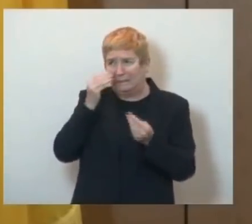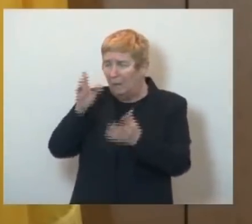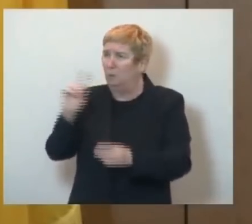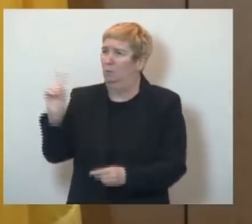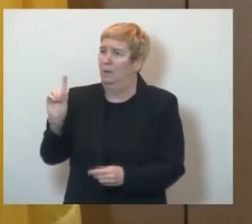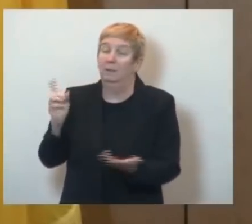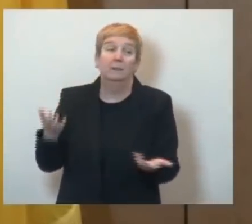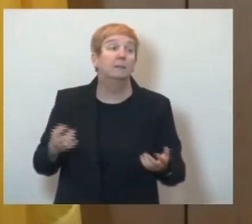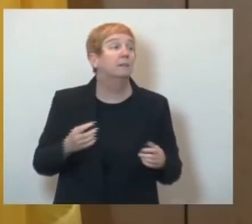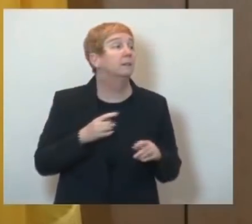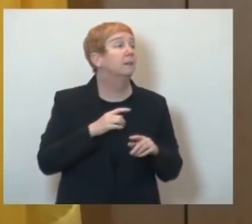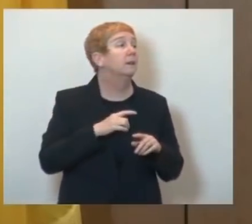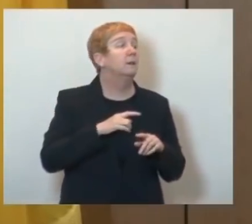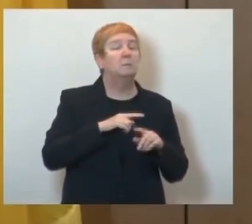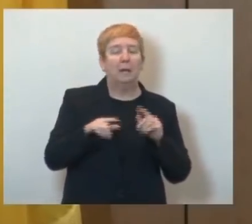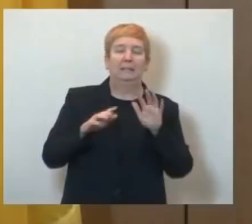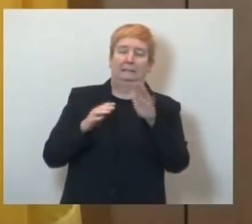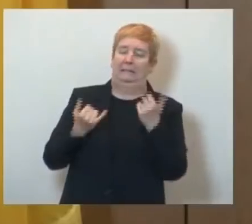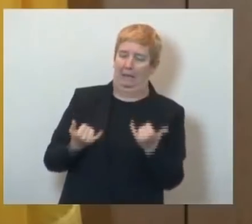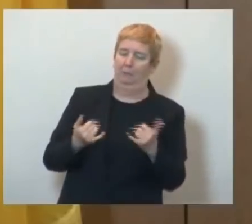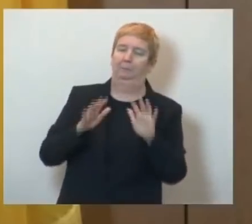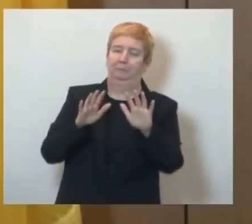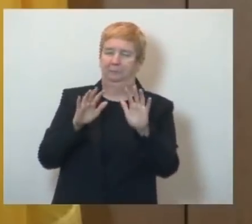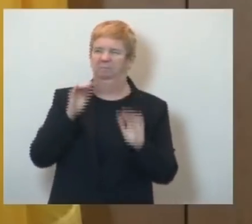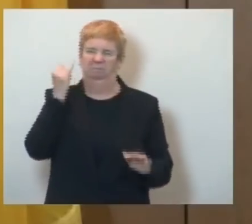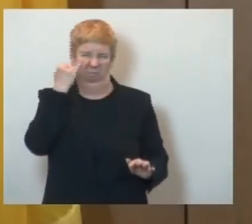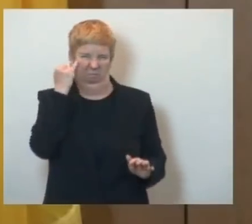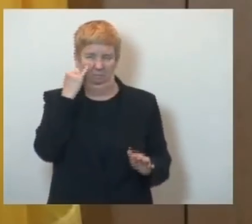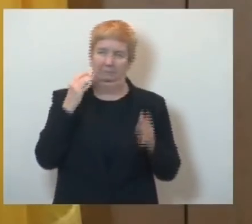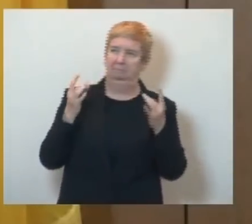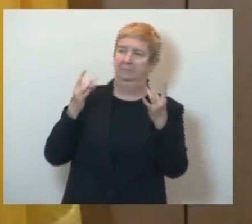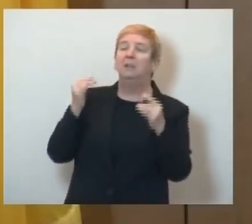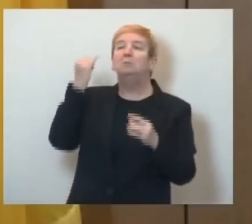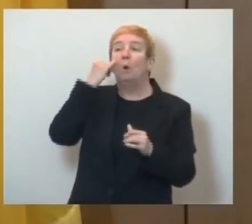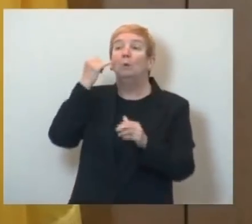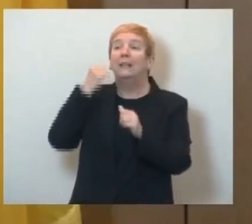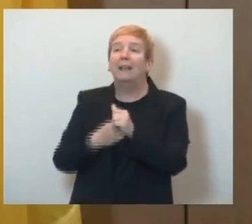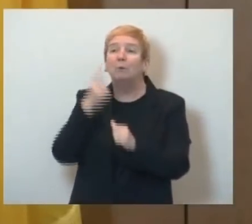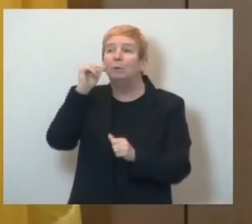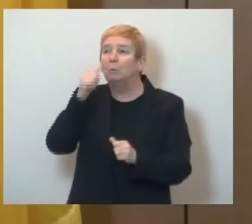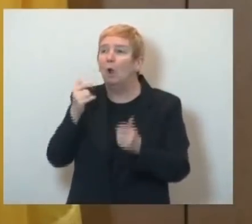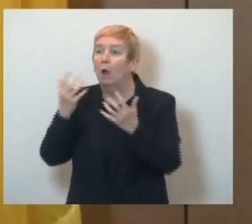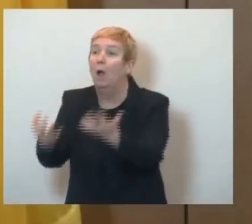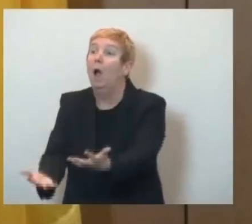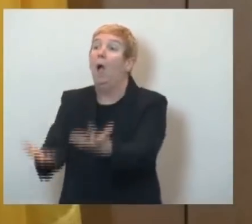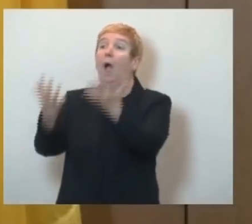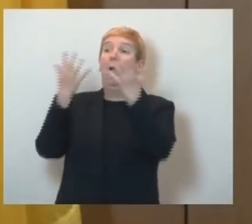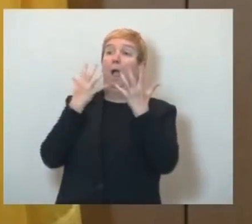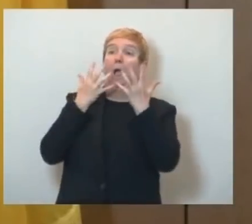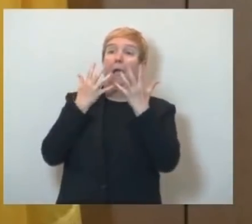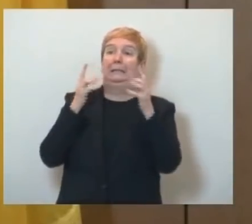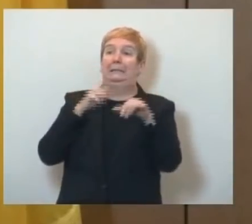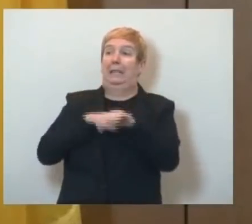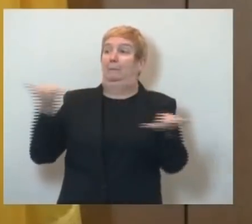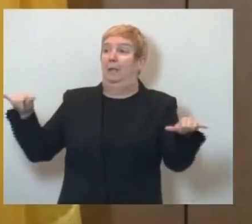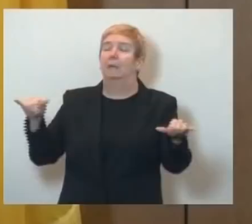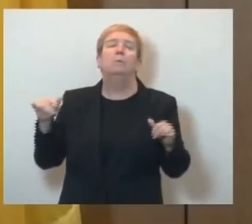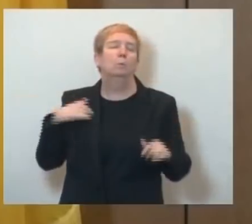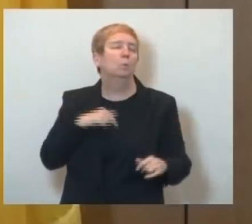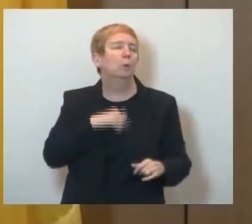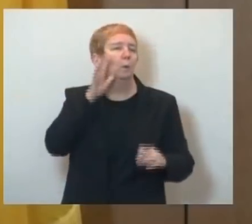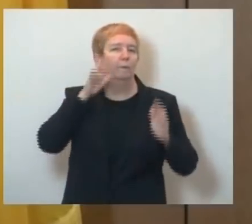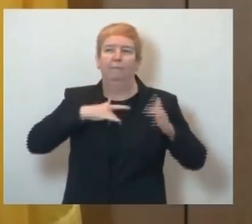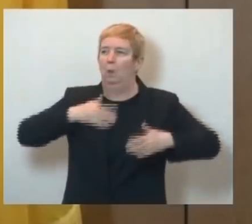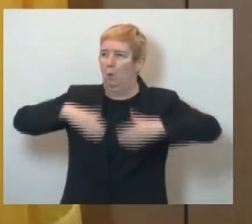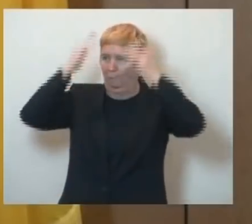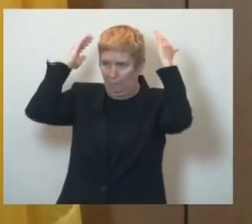the hard, squishy part. If everybody tomorrow shows up at one of our open sites, we'll be overwhelmed. Some